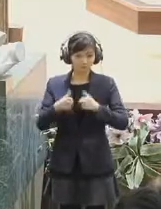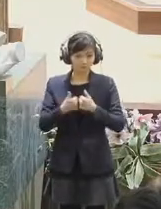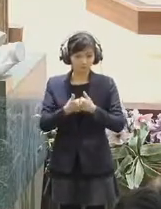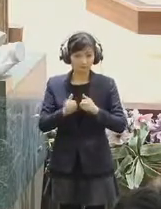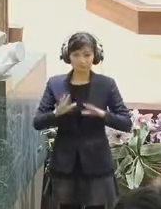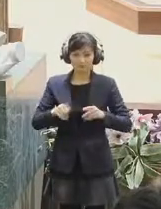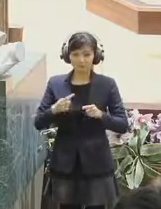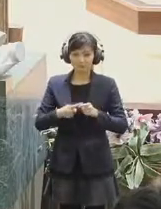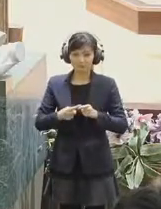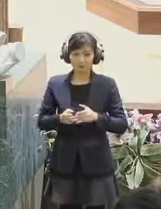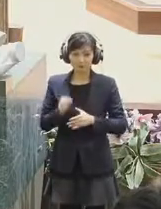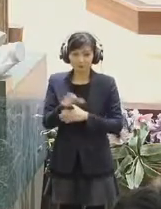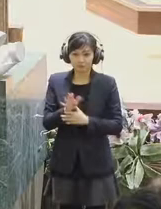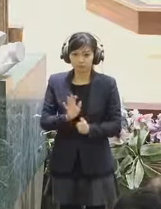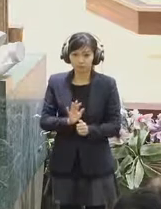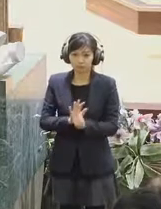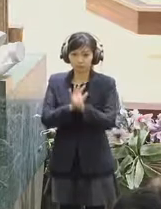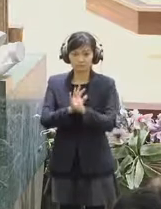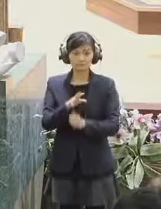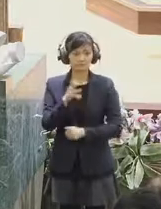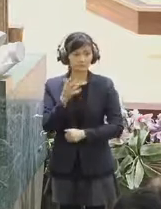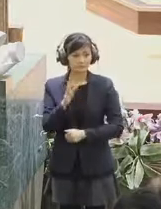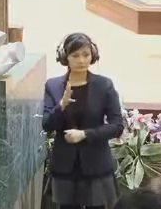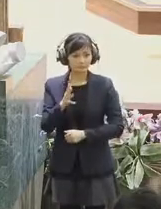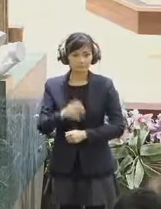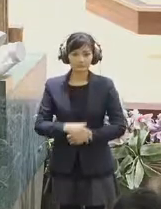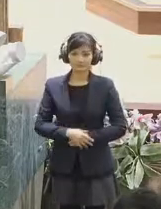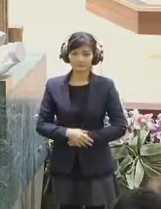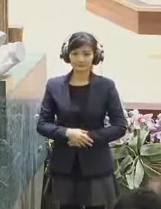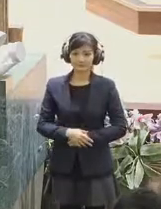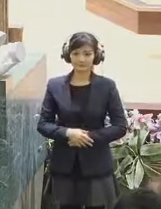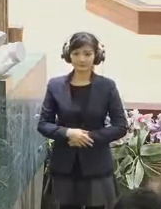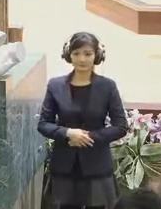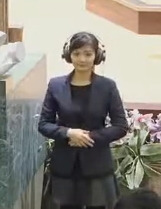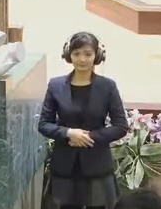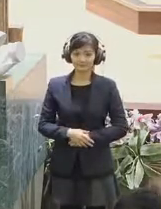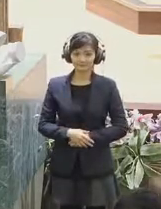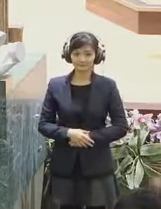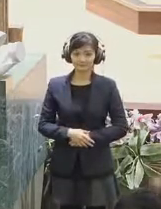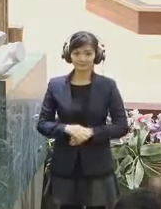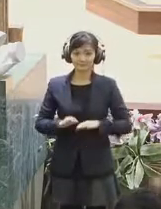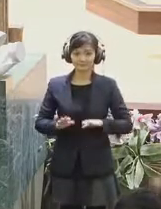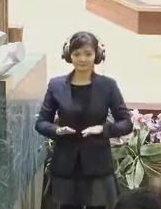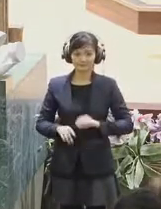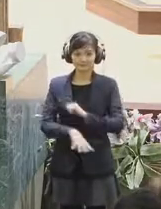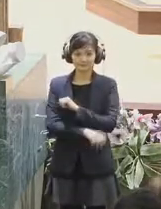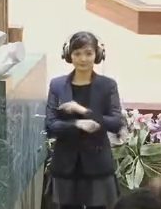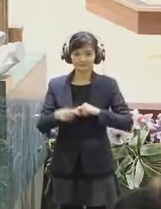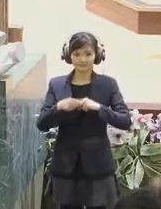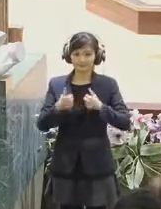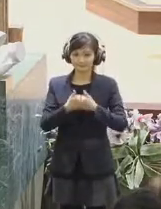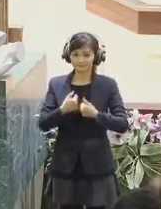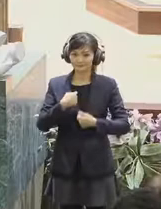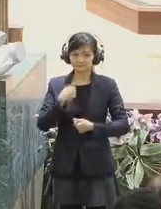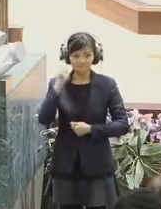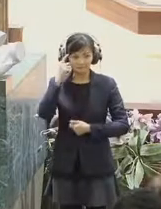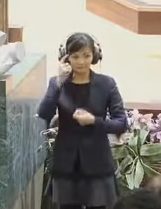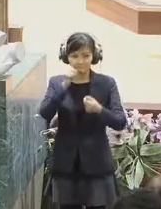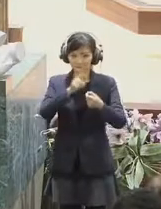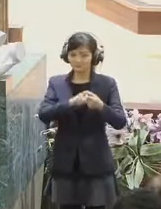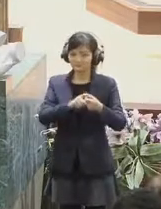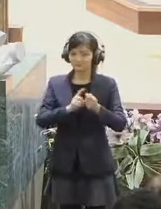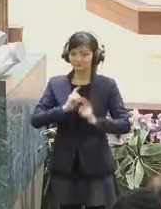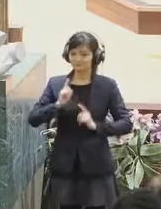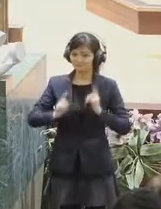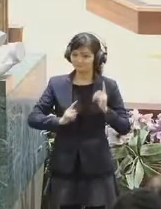yes. The Friedrich Naumann Foundation for Freedom is a liberal foundation. We are dedicated to promote